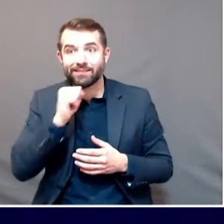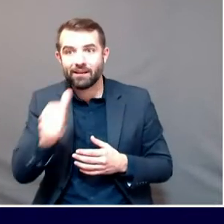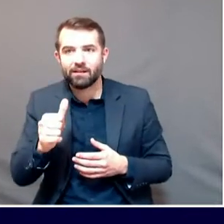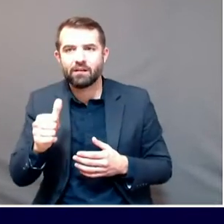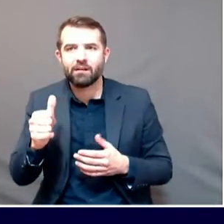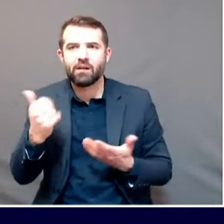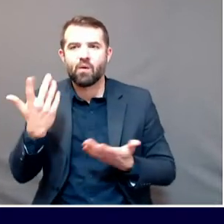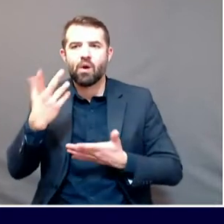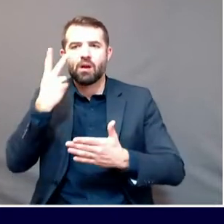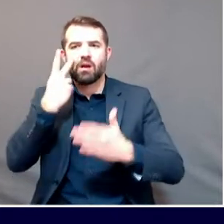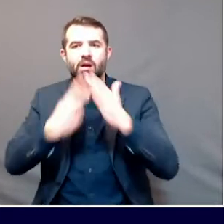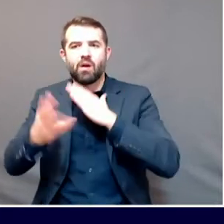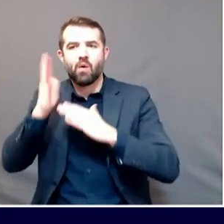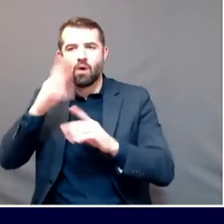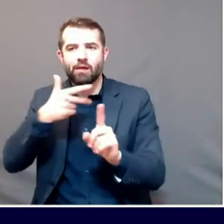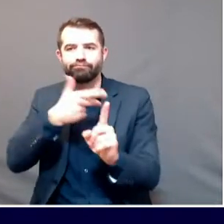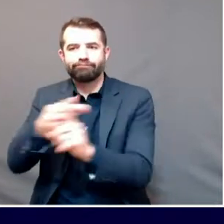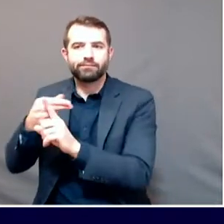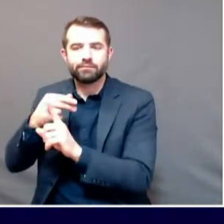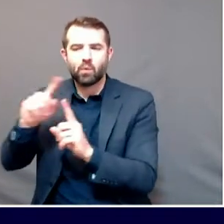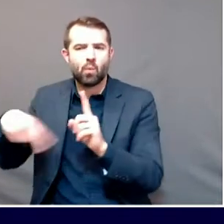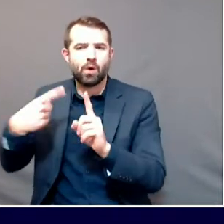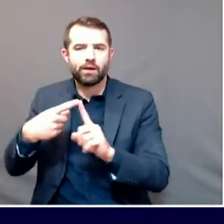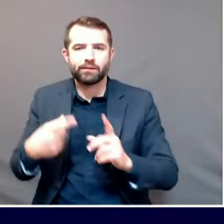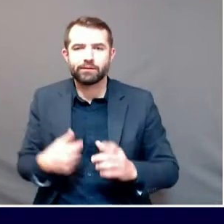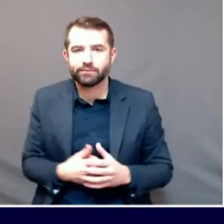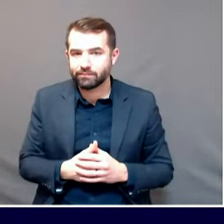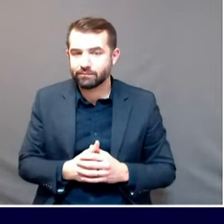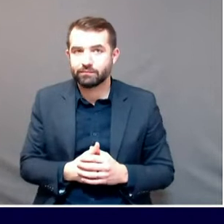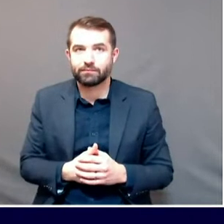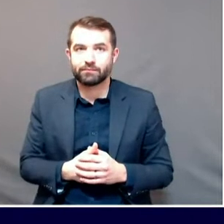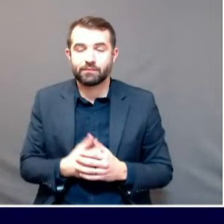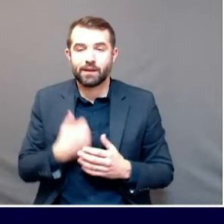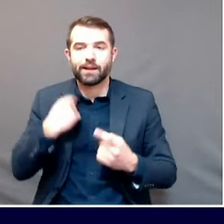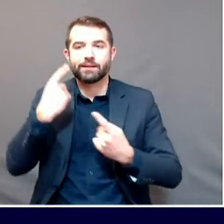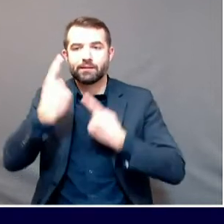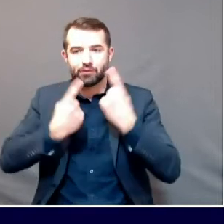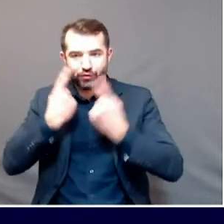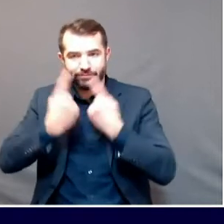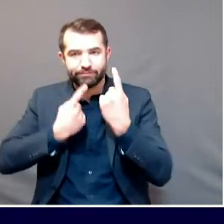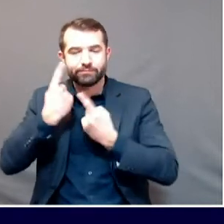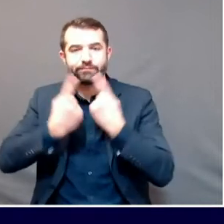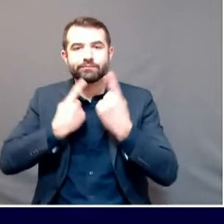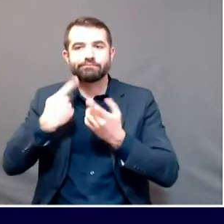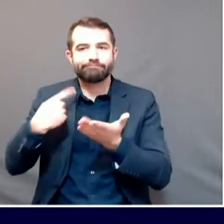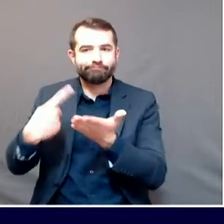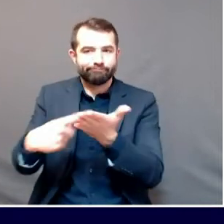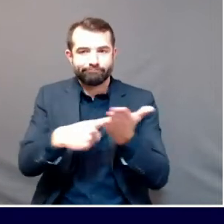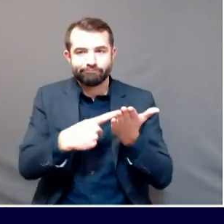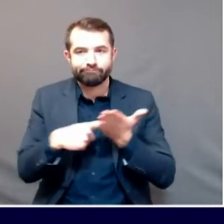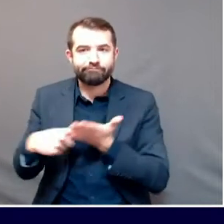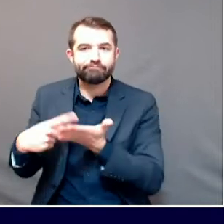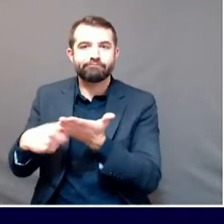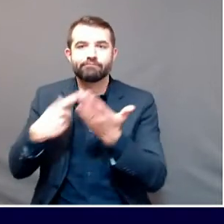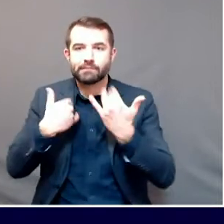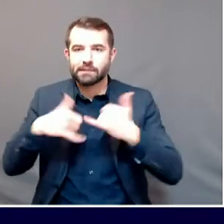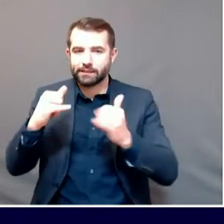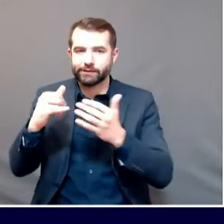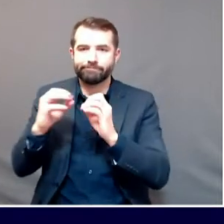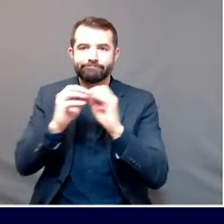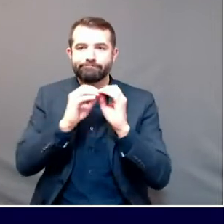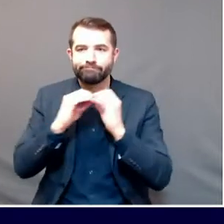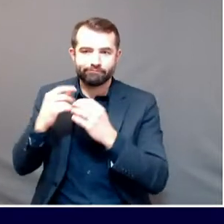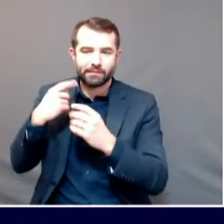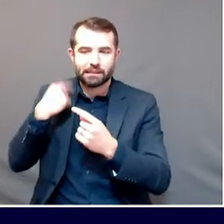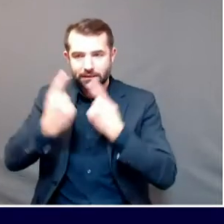vaccine? Sure, Allison. It has been considered. It is being considered. It will continue to be considered. No firm decision has